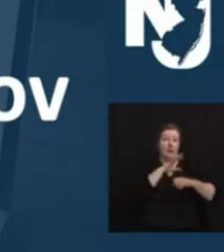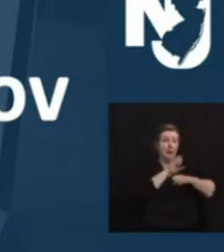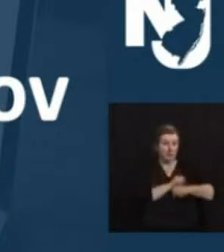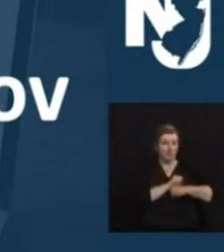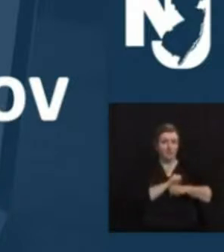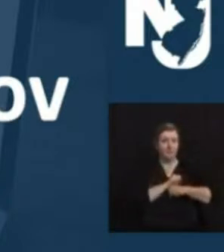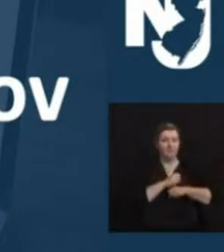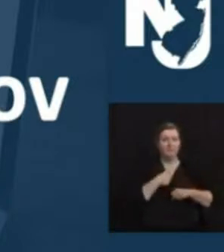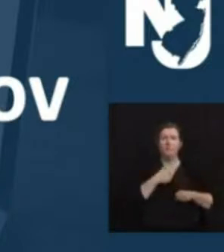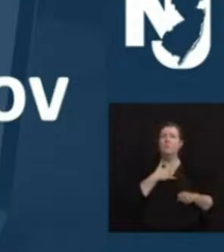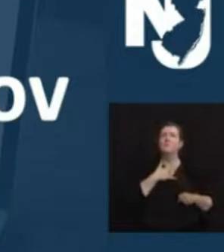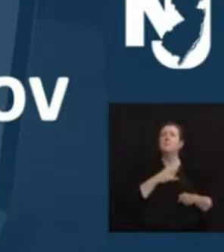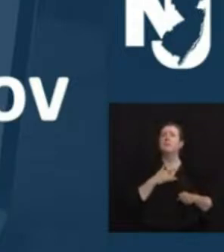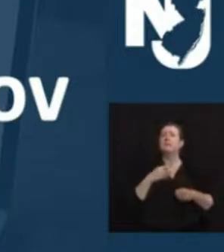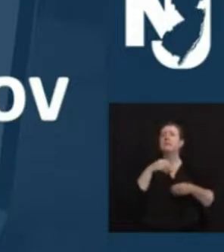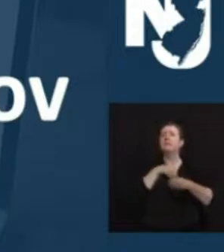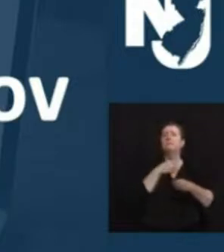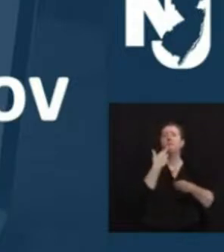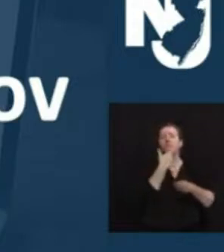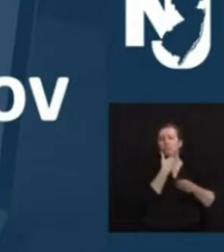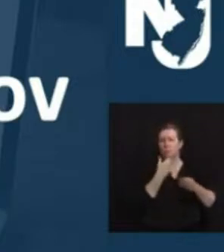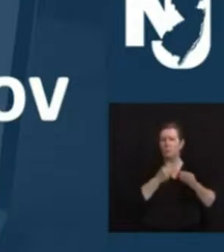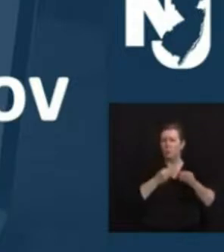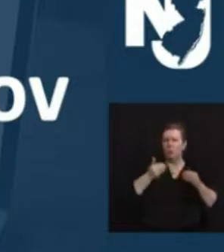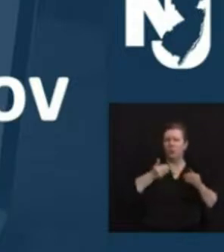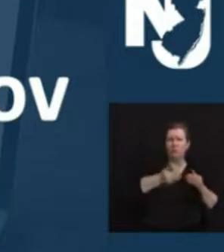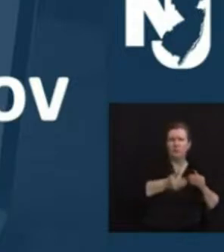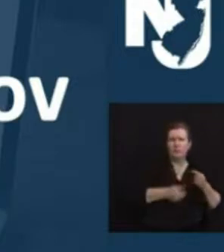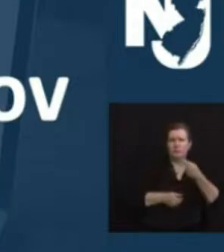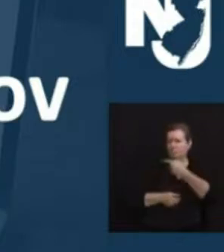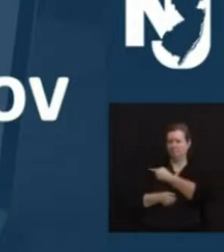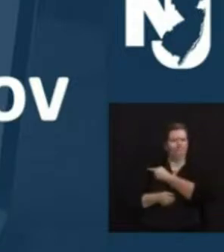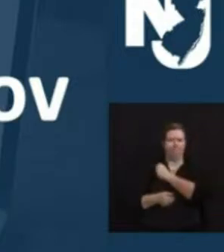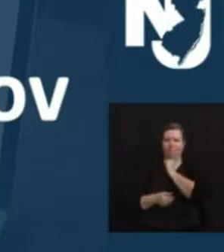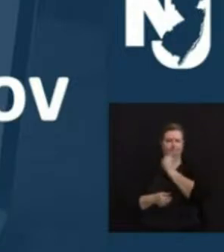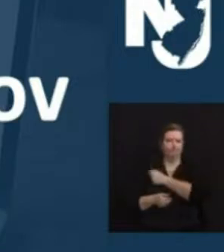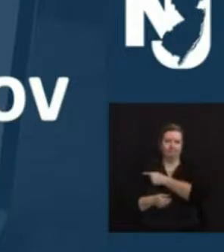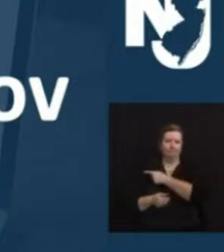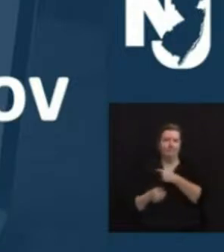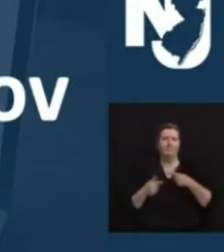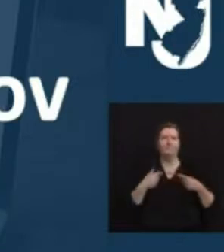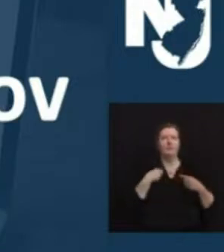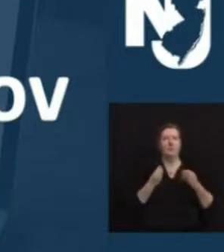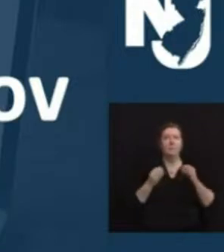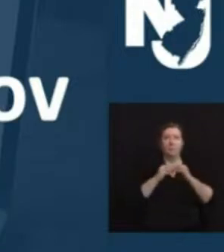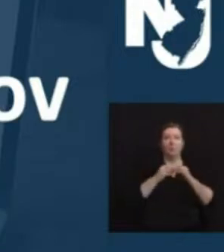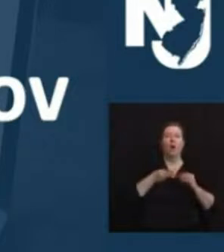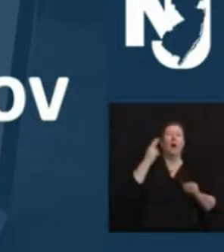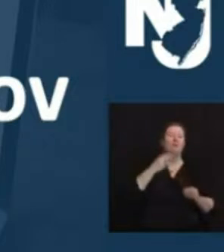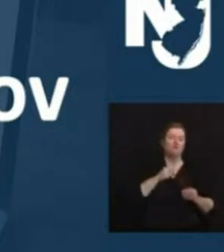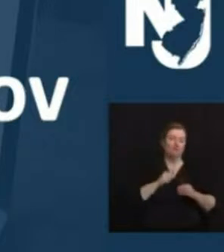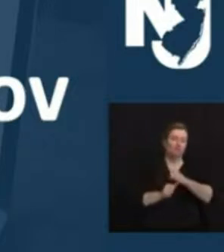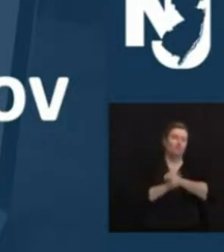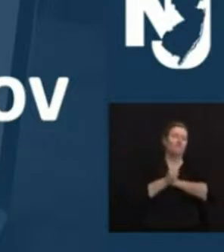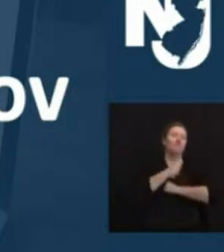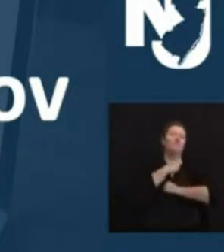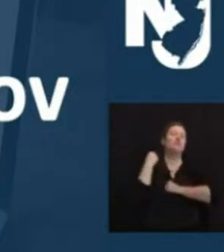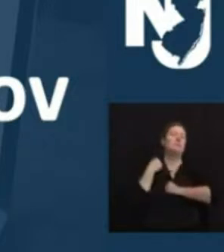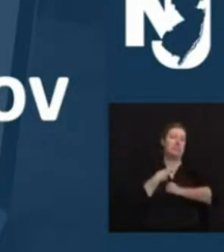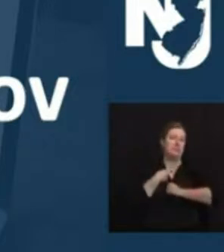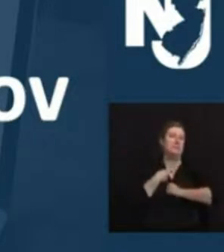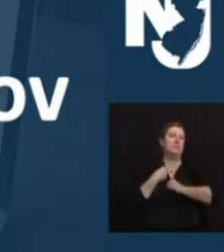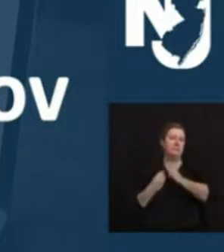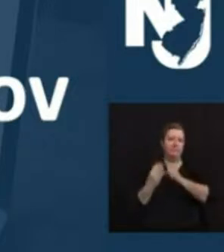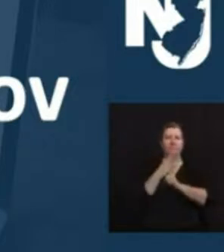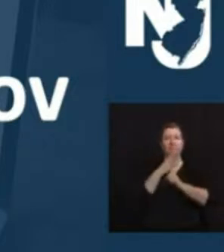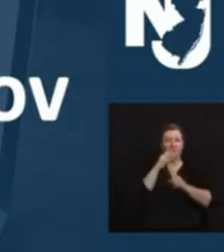gotten the virus are higher than David's. So there's no one particular place that we're worried about, but when you're